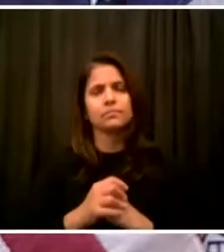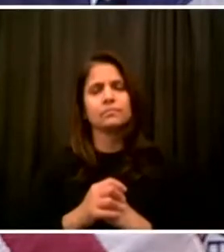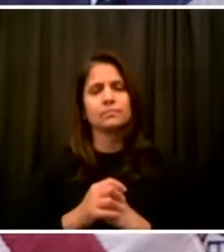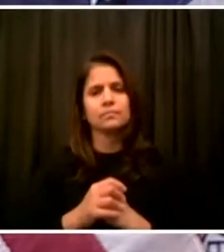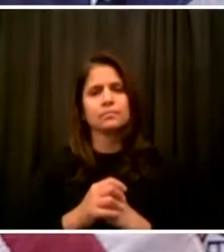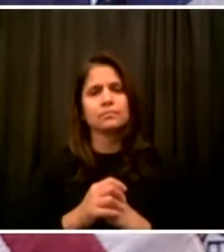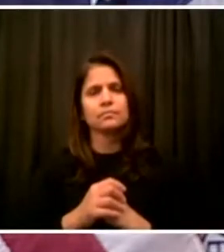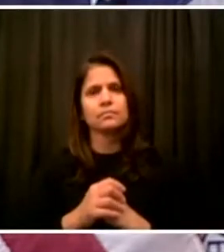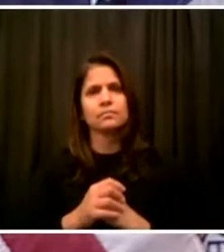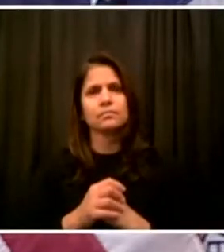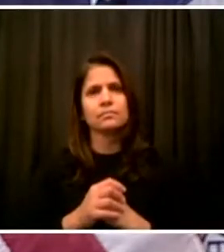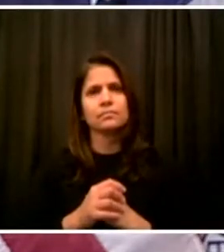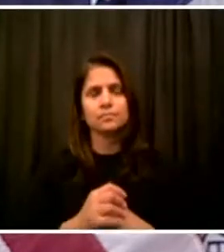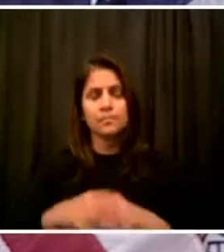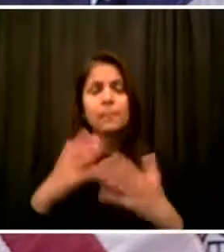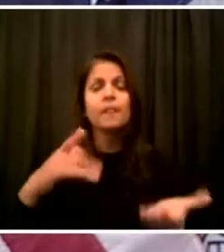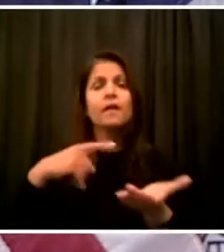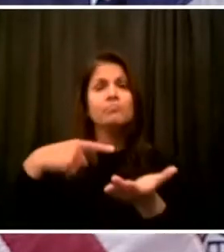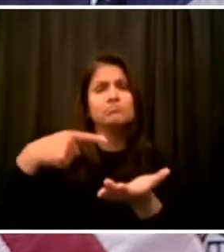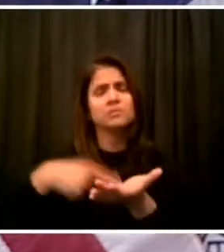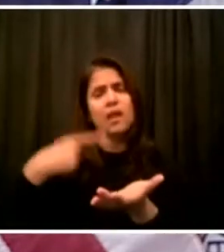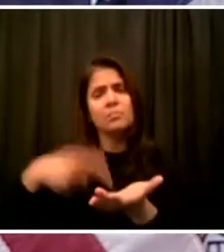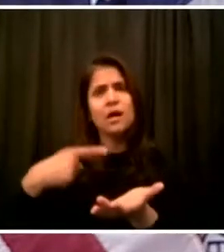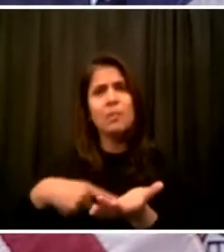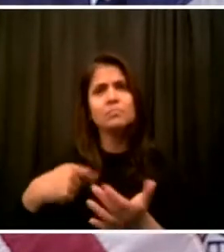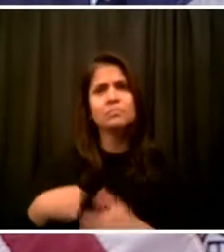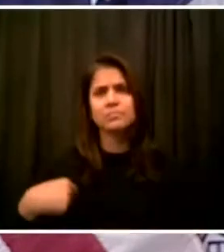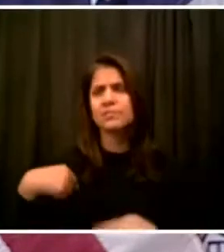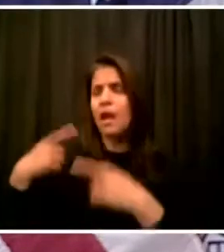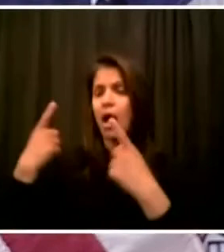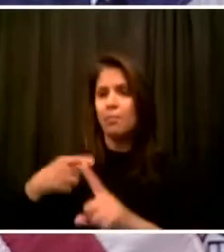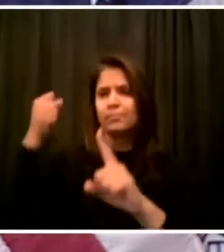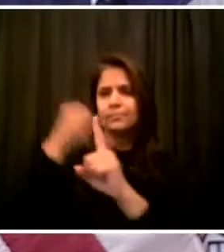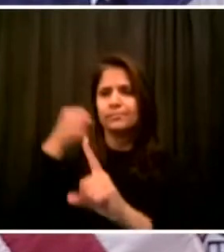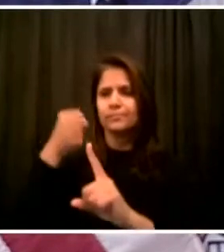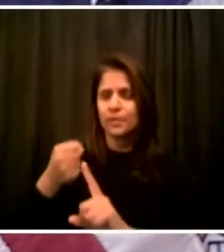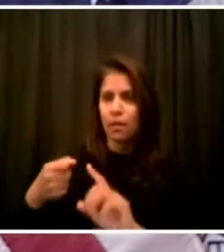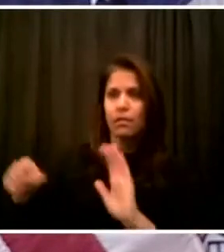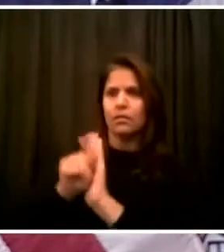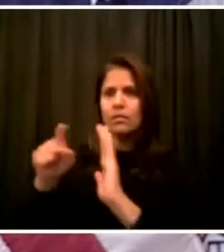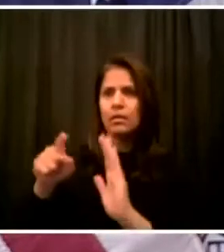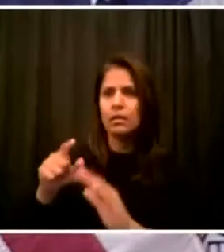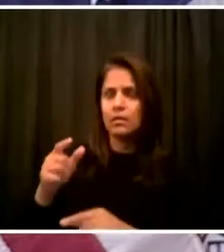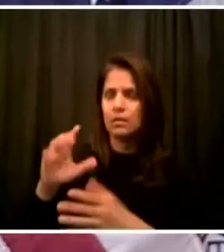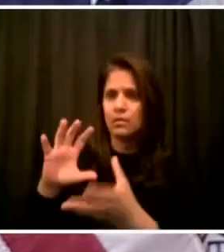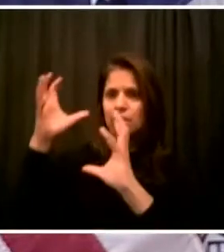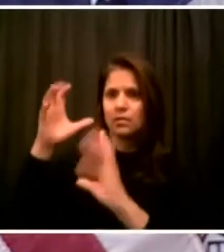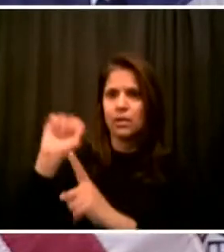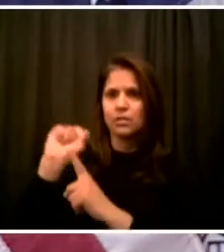but I want to always come back to the larger truth about New York City. And